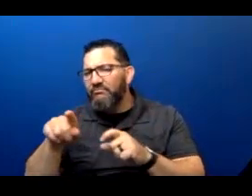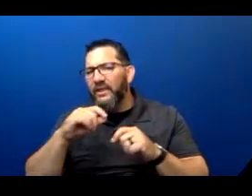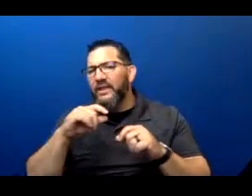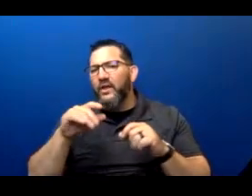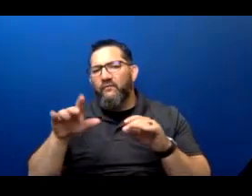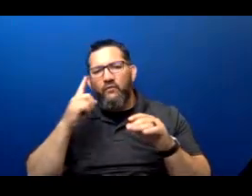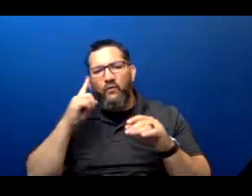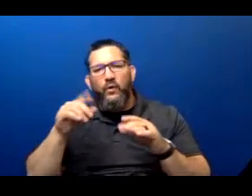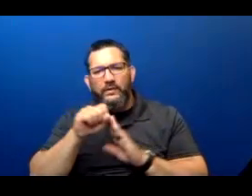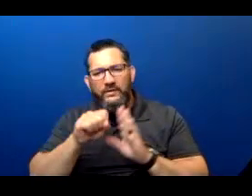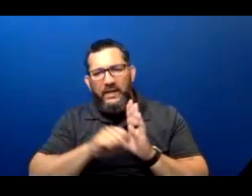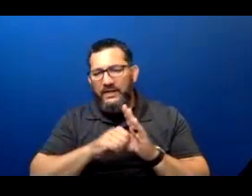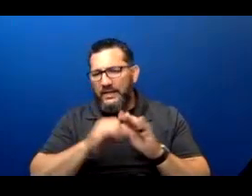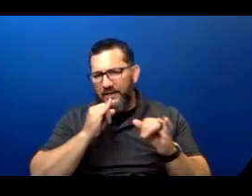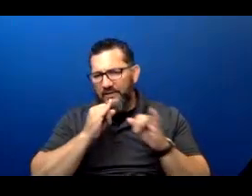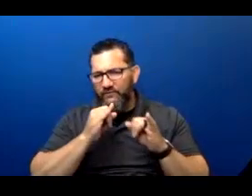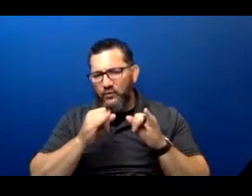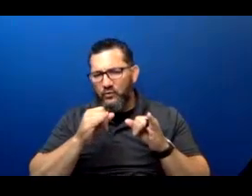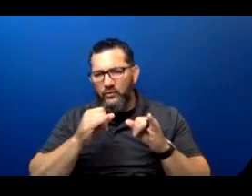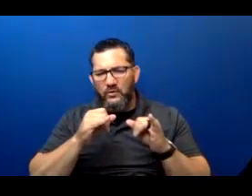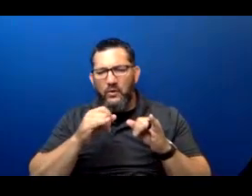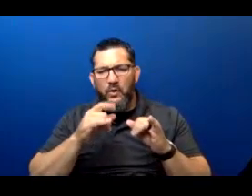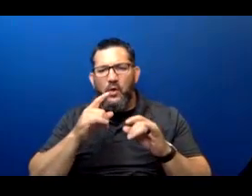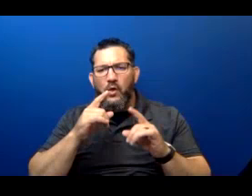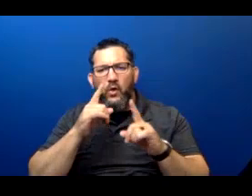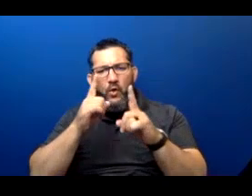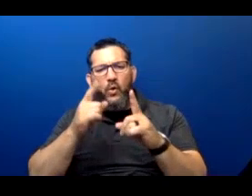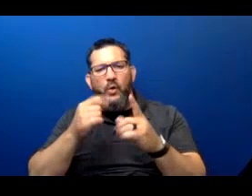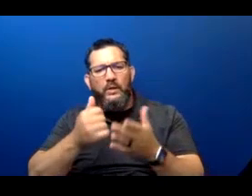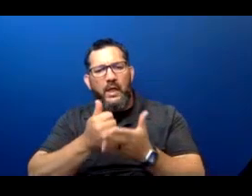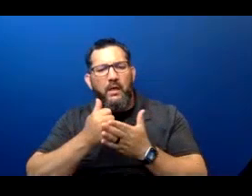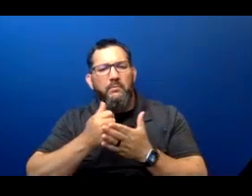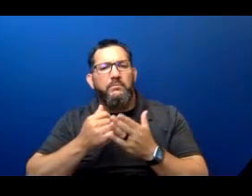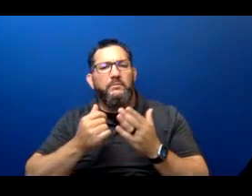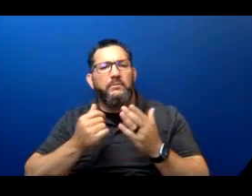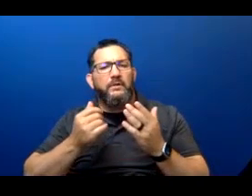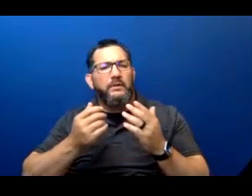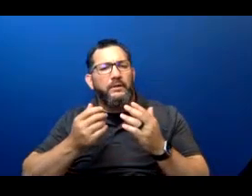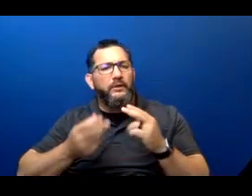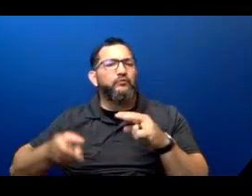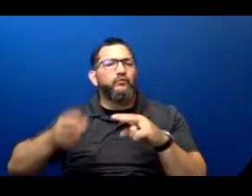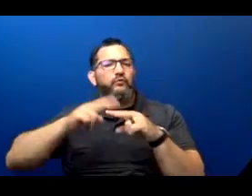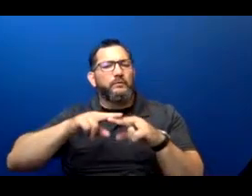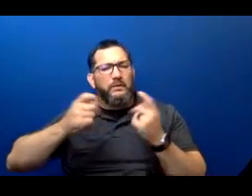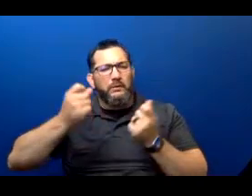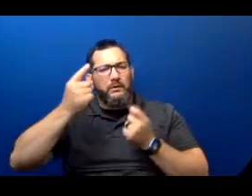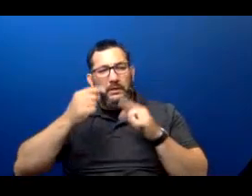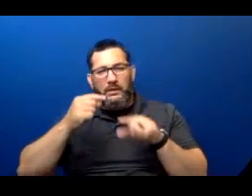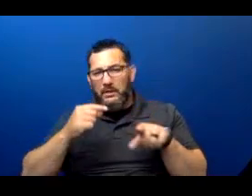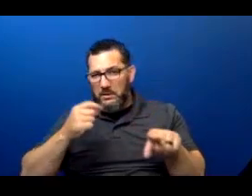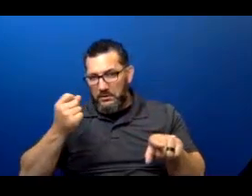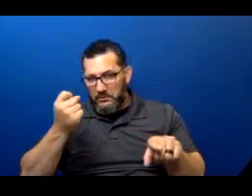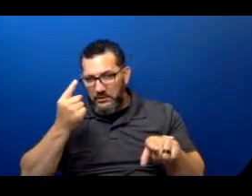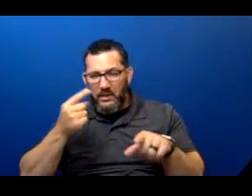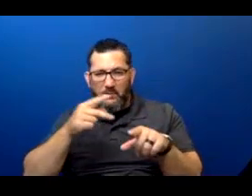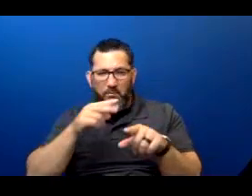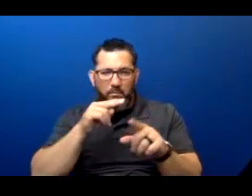These interviews were designed to gain deeper insight into people's perception of vaccinations,